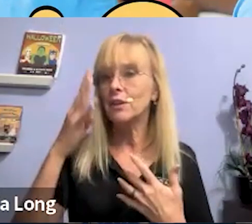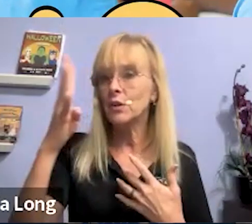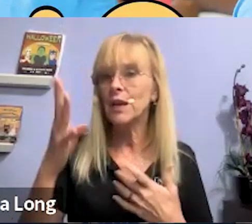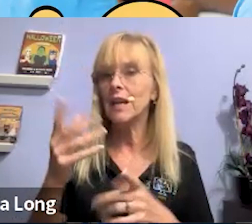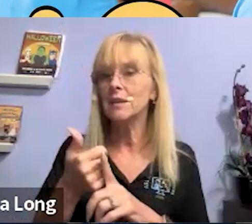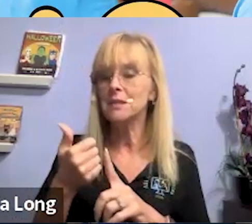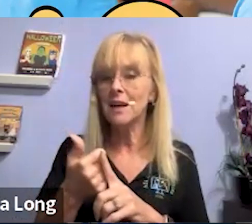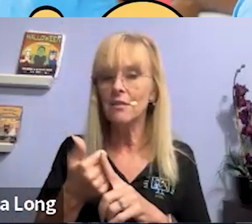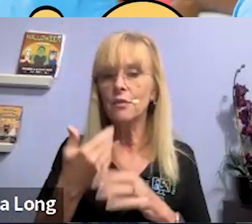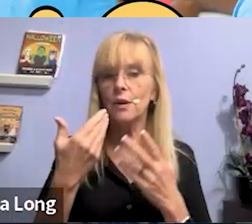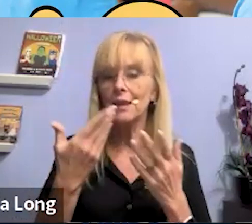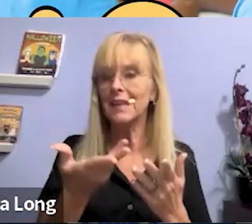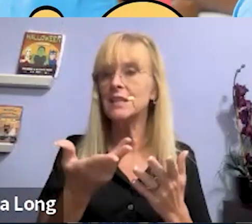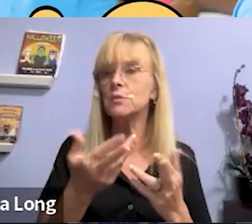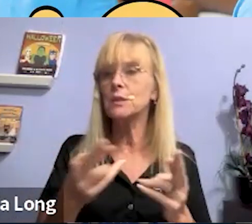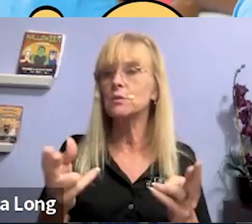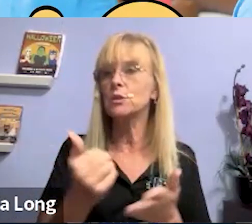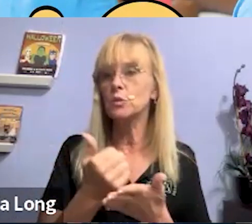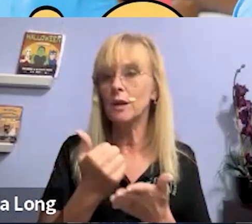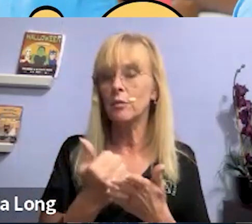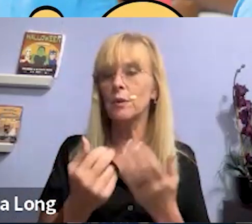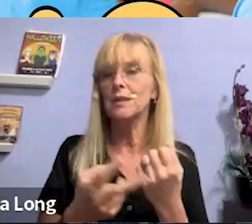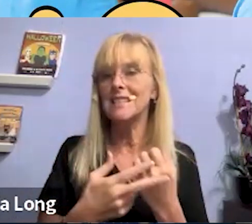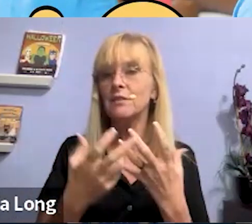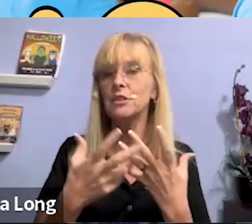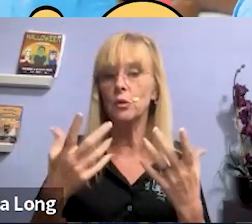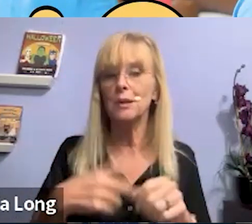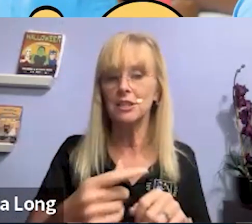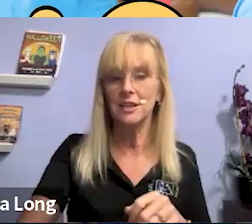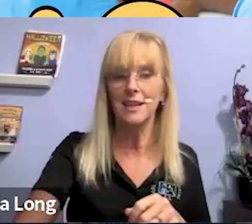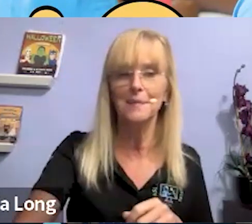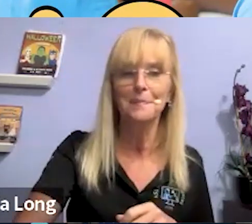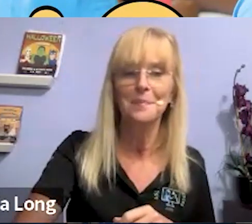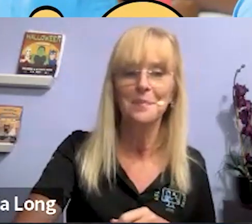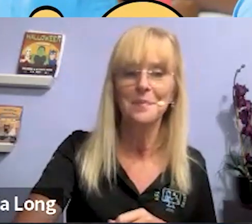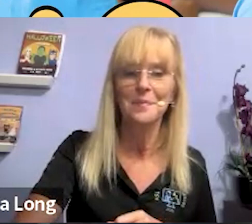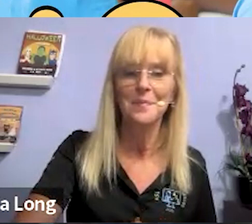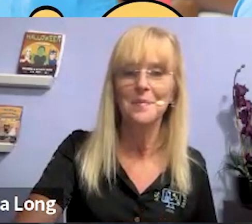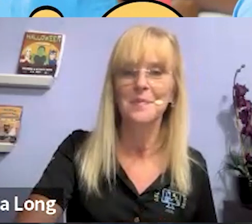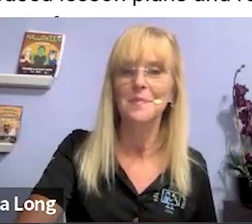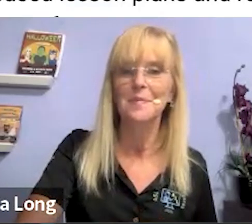they're having to create it themselves. Well, these resources will help you and save so much time.